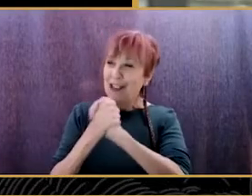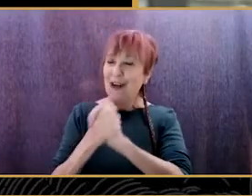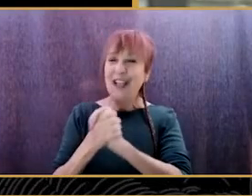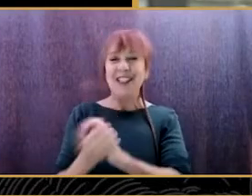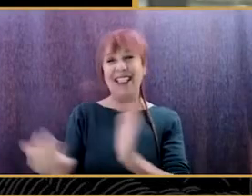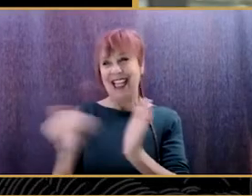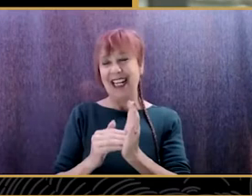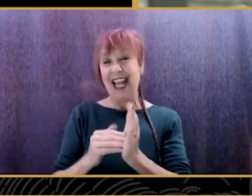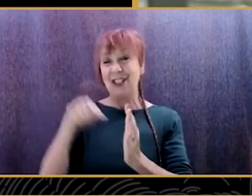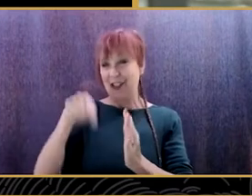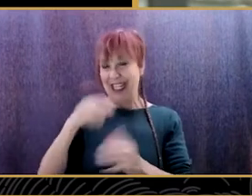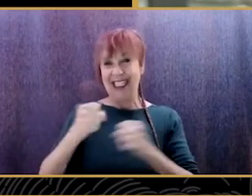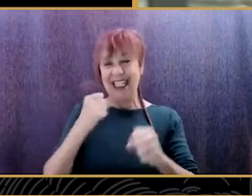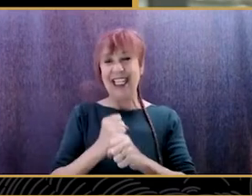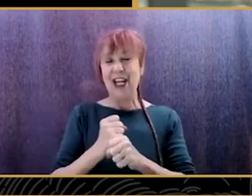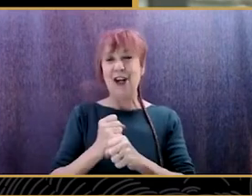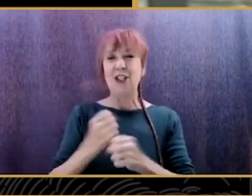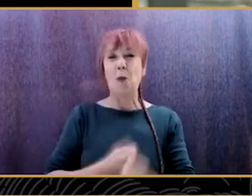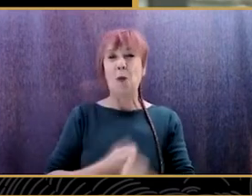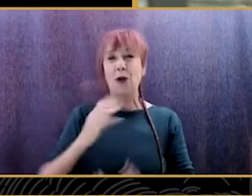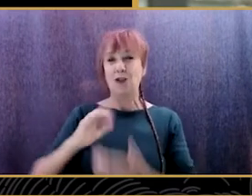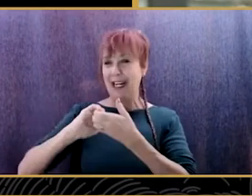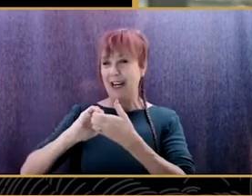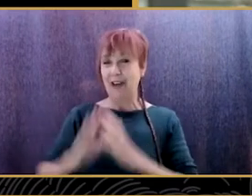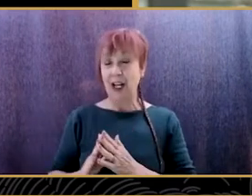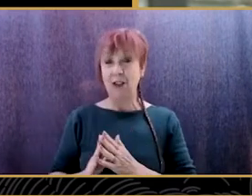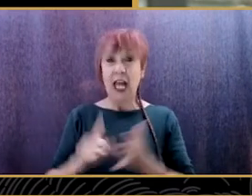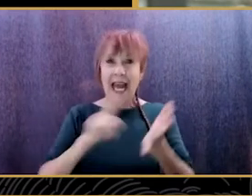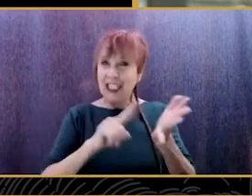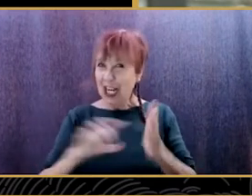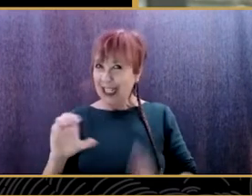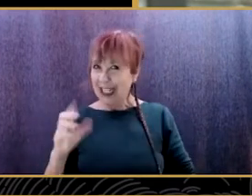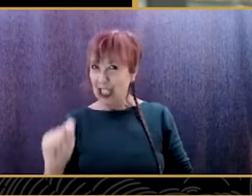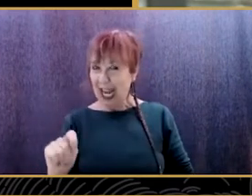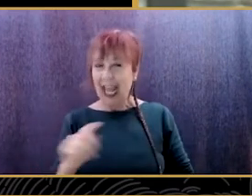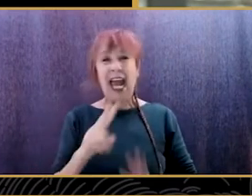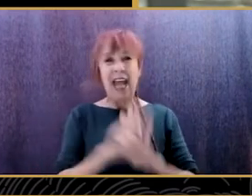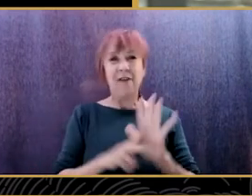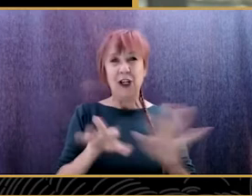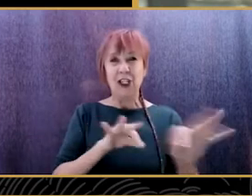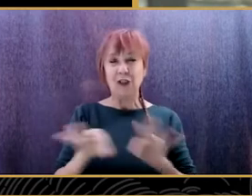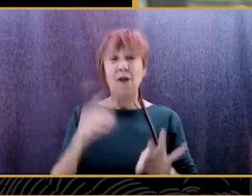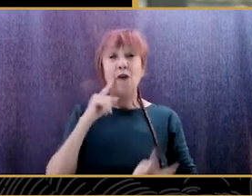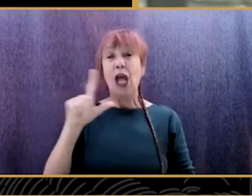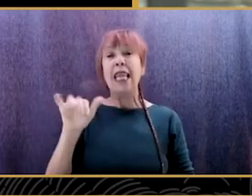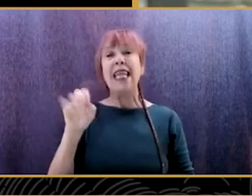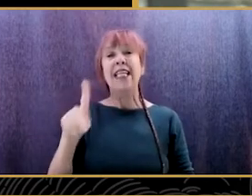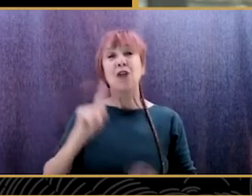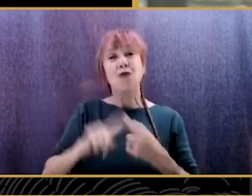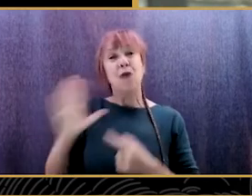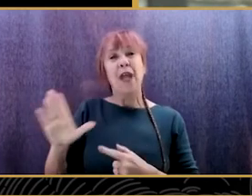Congratulations once more to this year's Poetry Fellows. Check the chat in the video description below for links to the